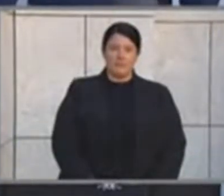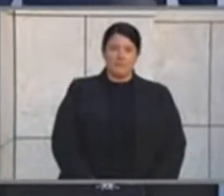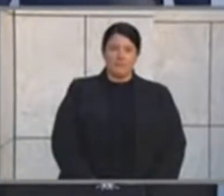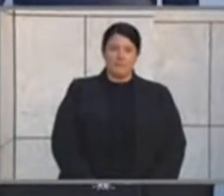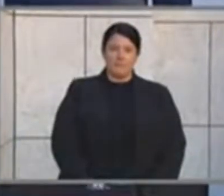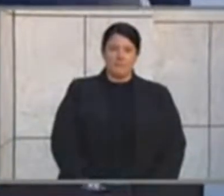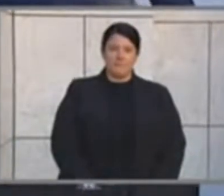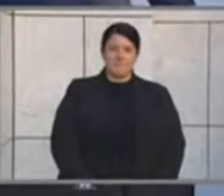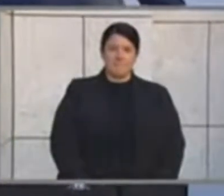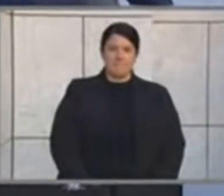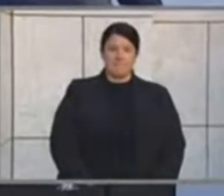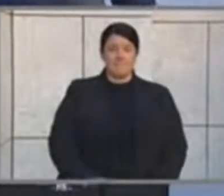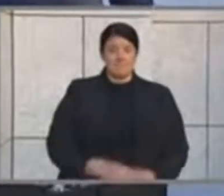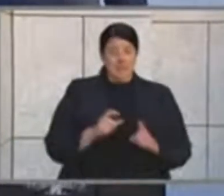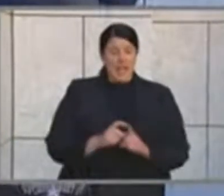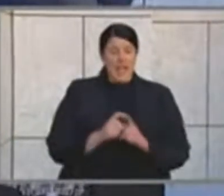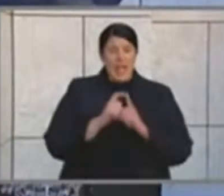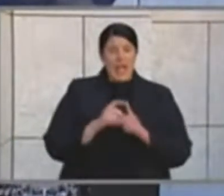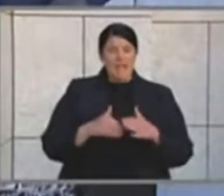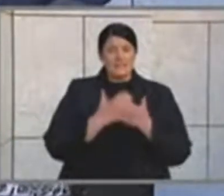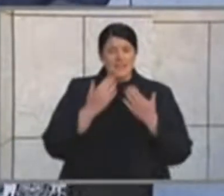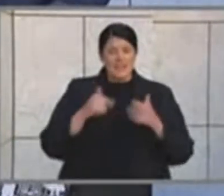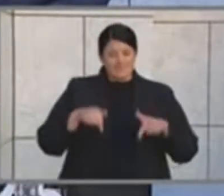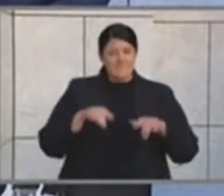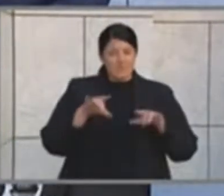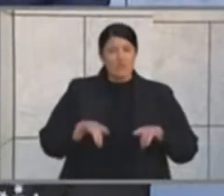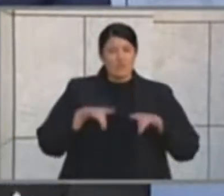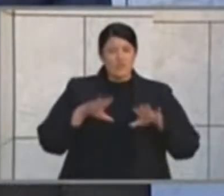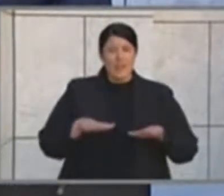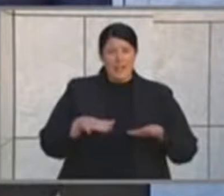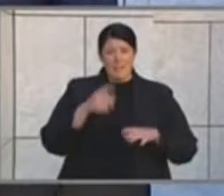This is a tough day for Australia, a very tough day.